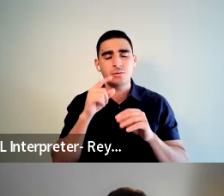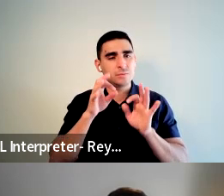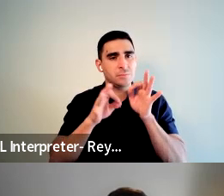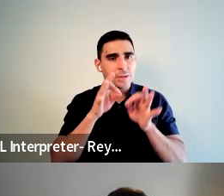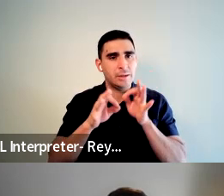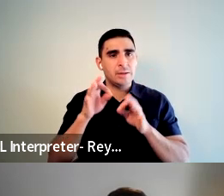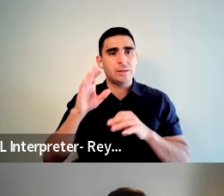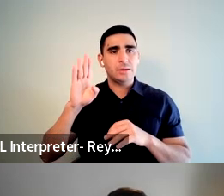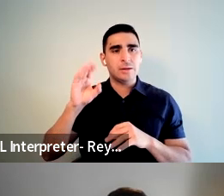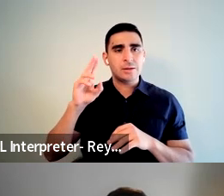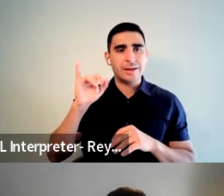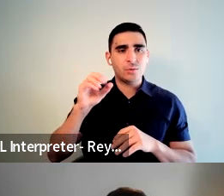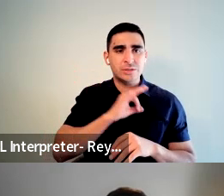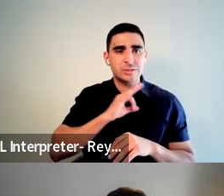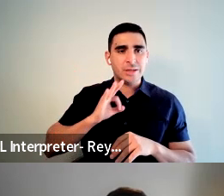into this issue.